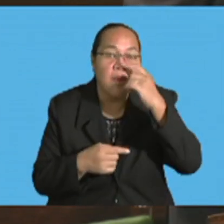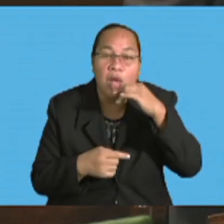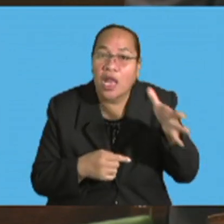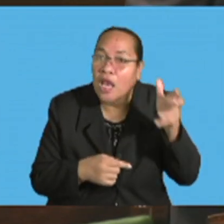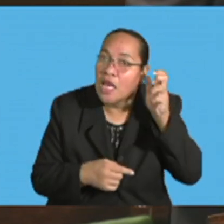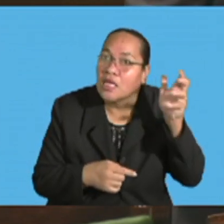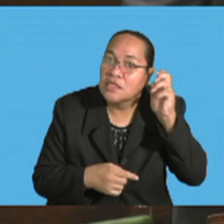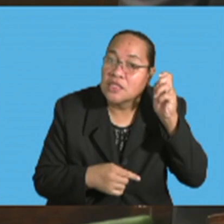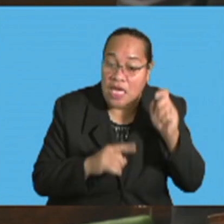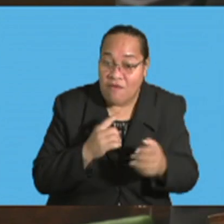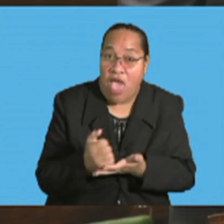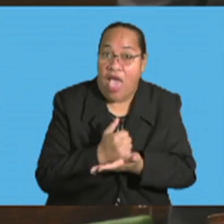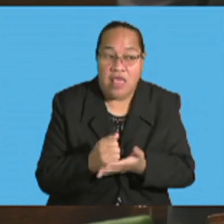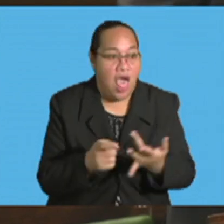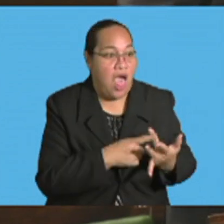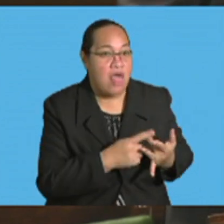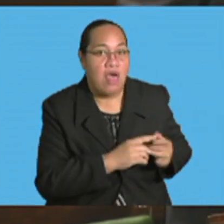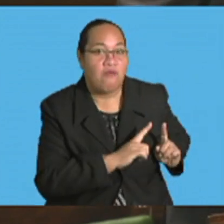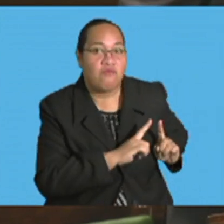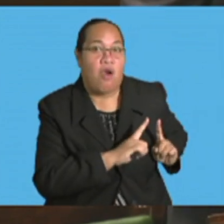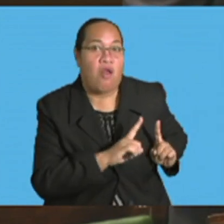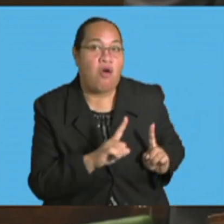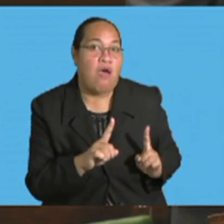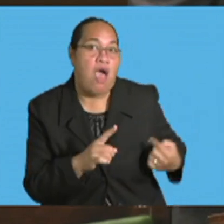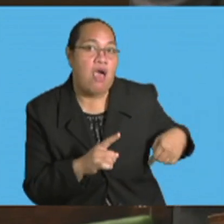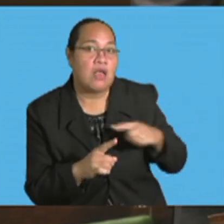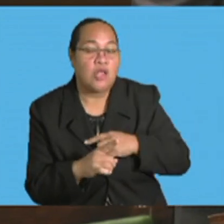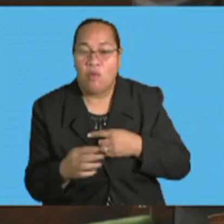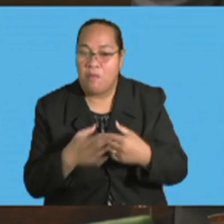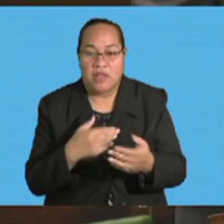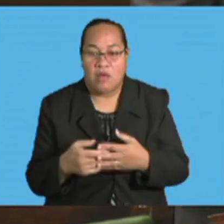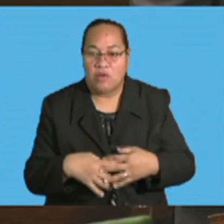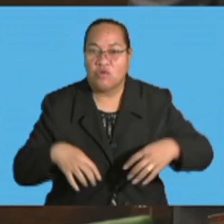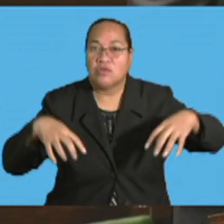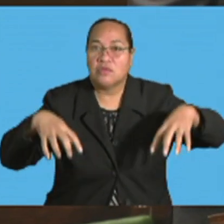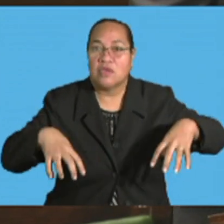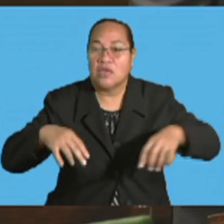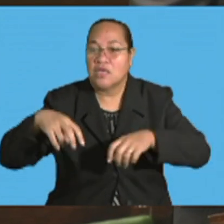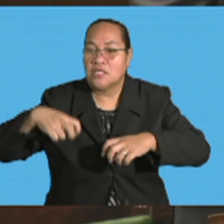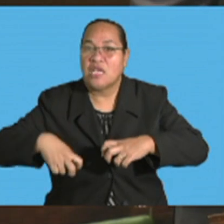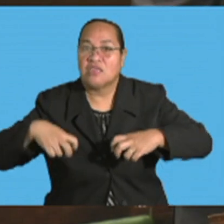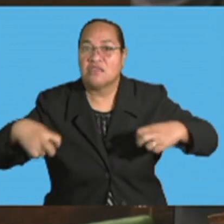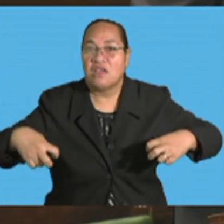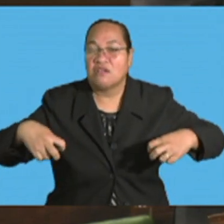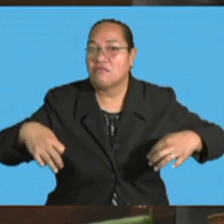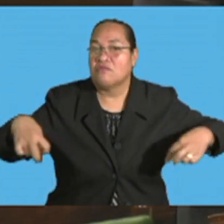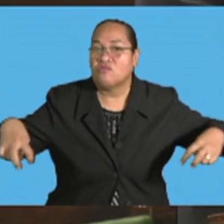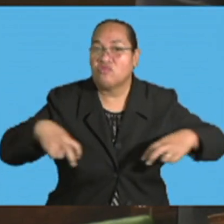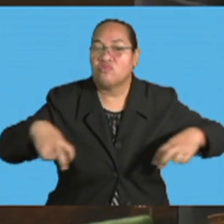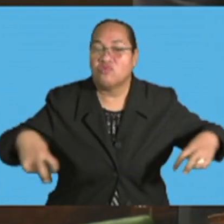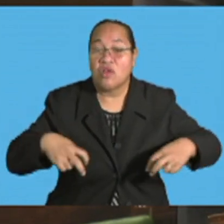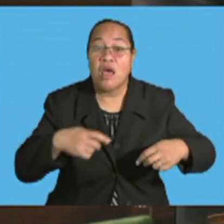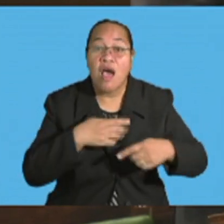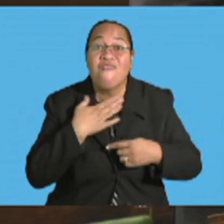others follow. And no matter which side of this chamber you sit, our voices and our deeds today will